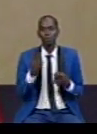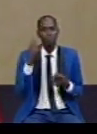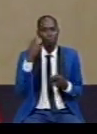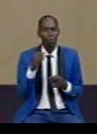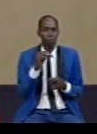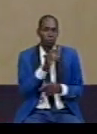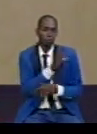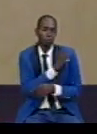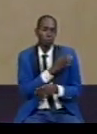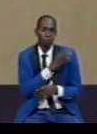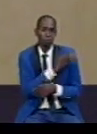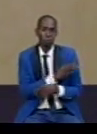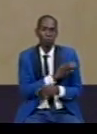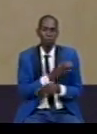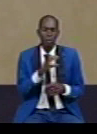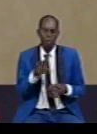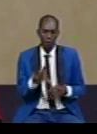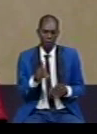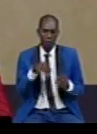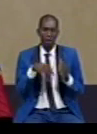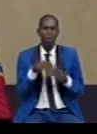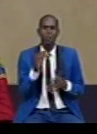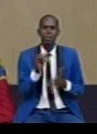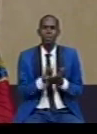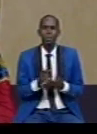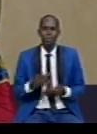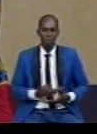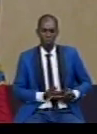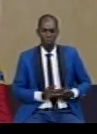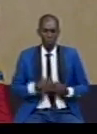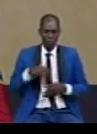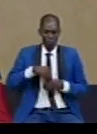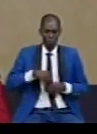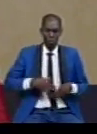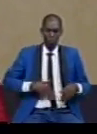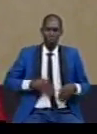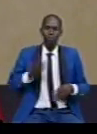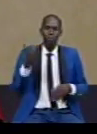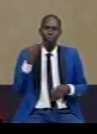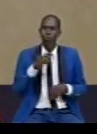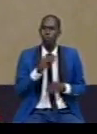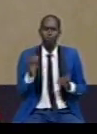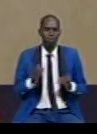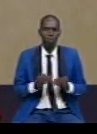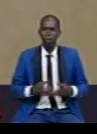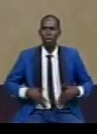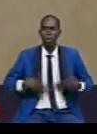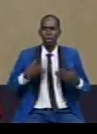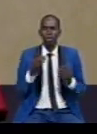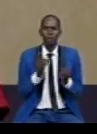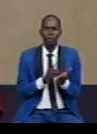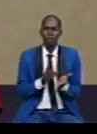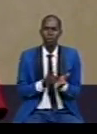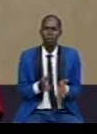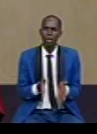when they discovered that the baby was no more alive. And the doctor asked me